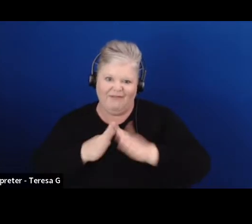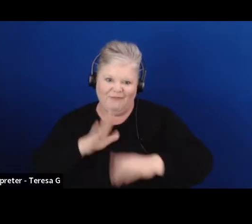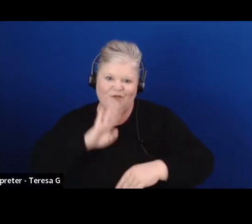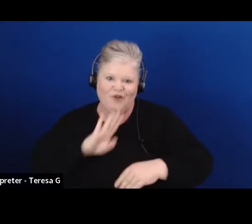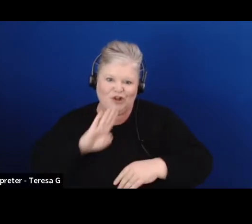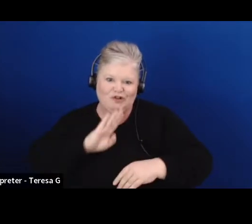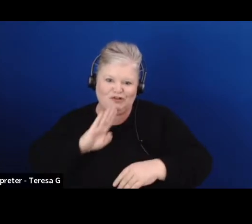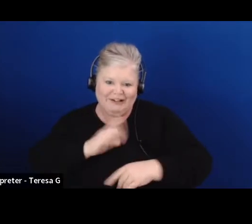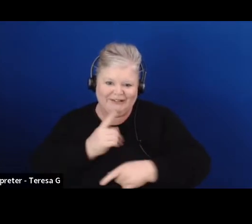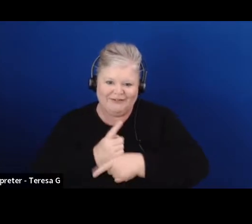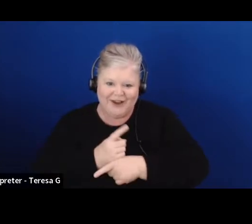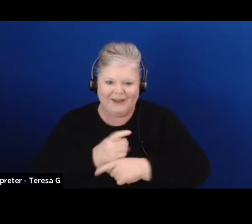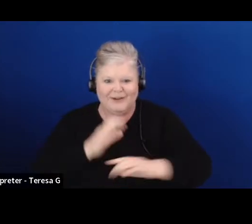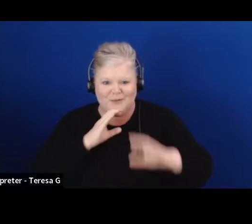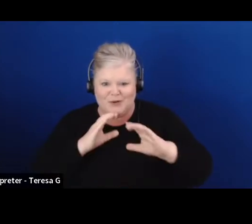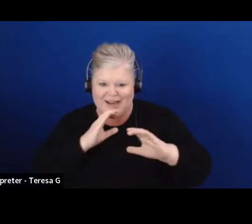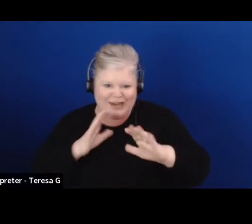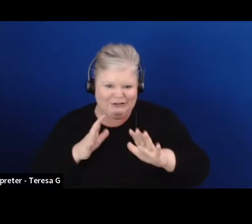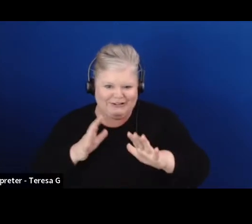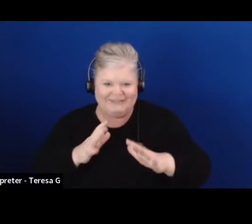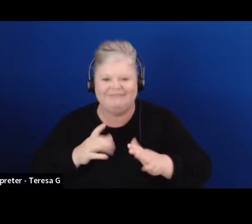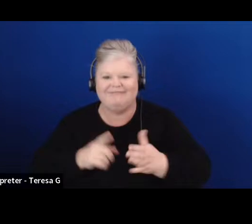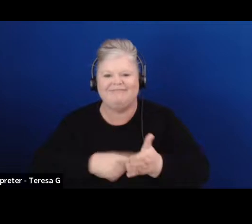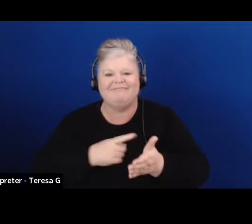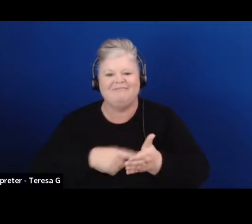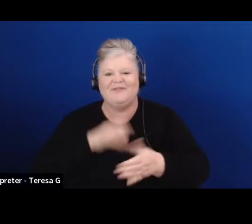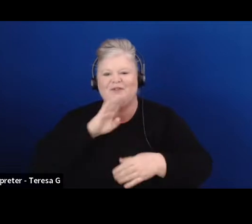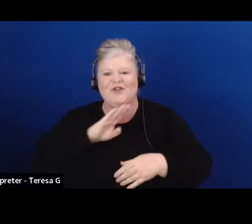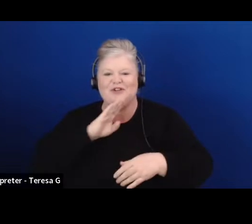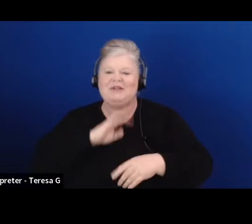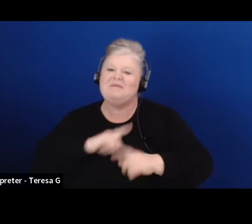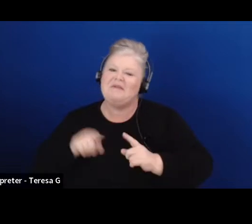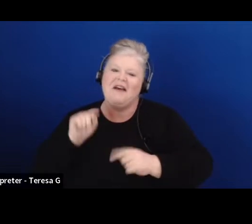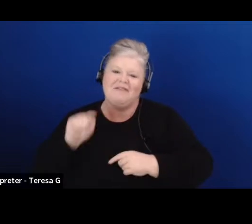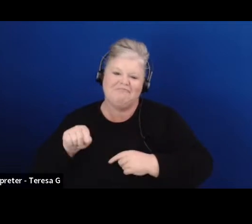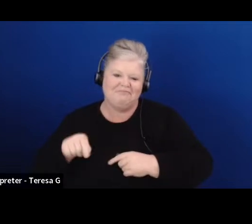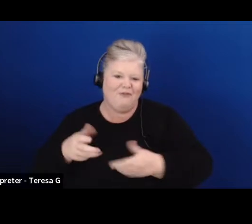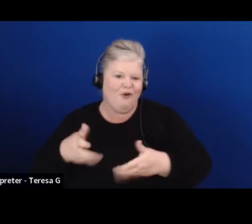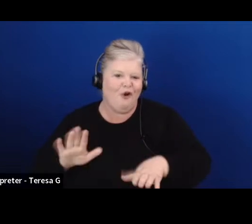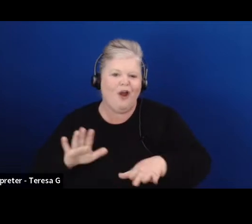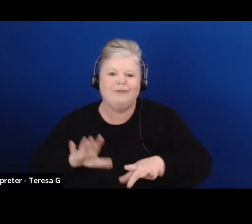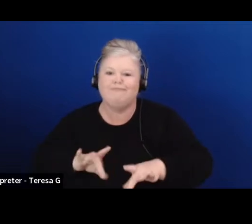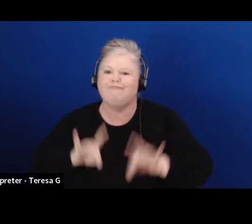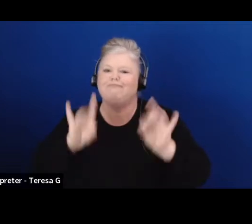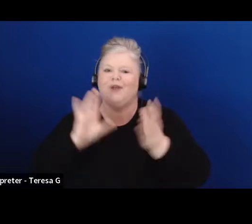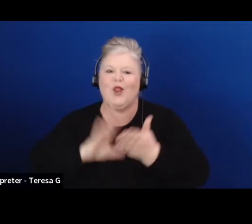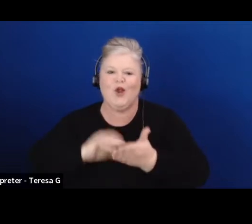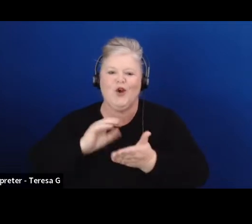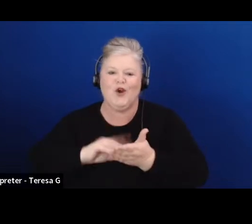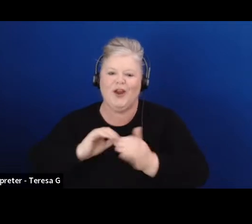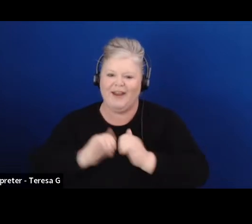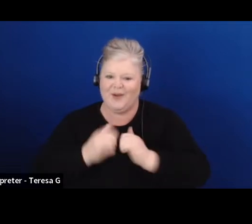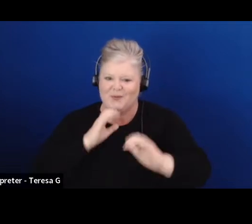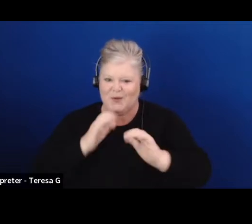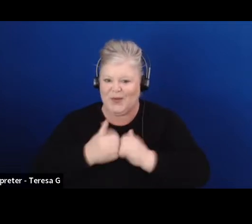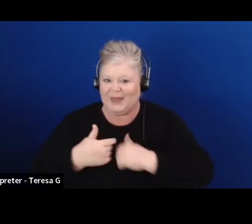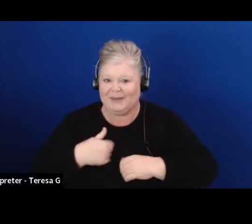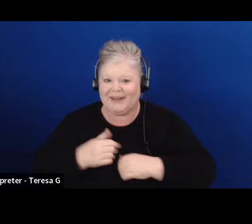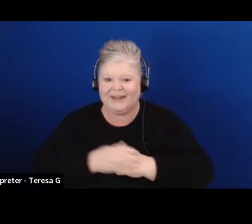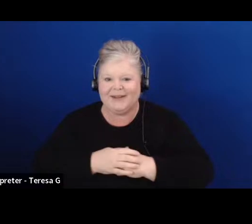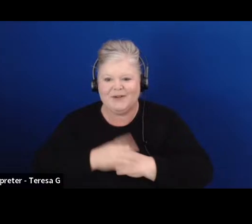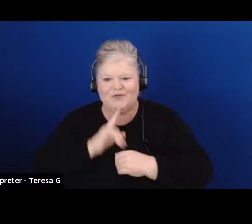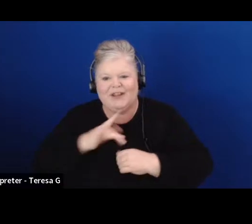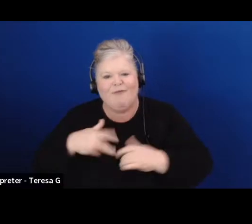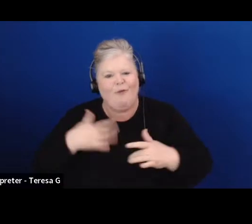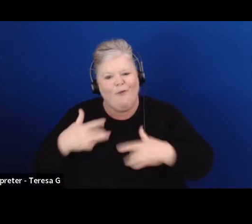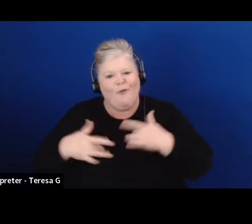the communication process, but he is already learning. And this for me is very, very